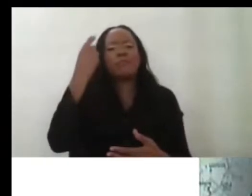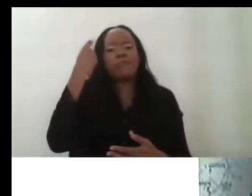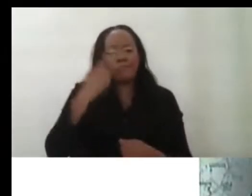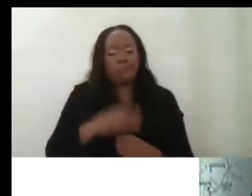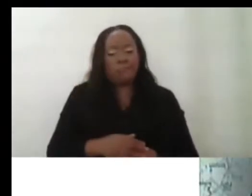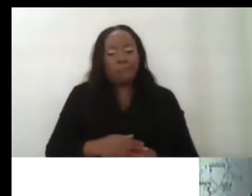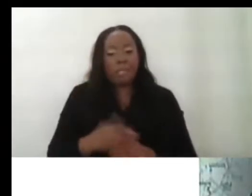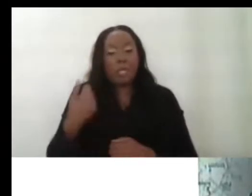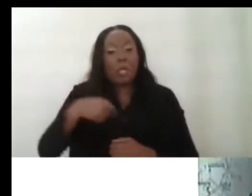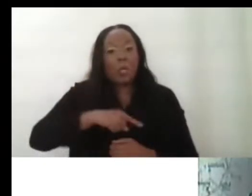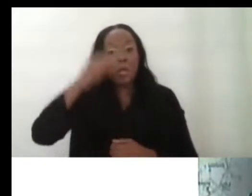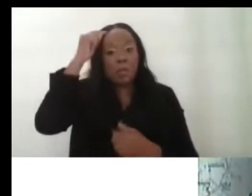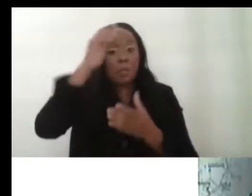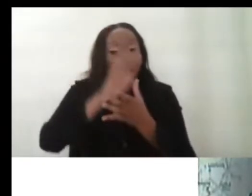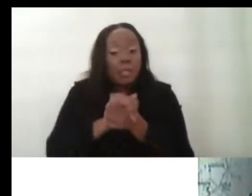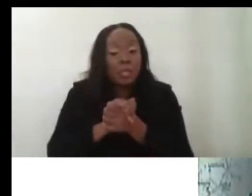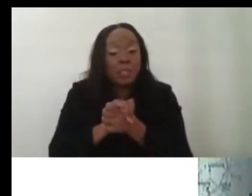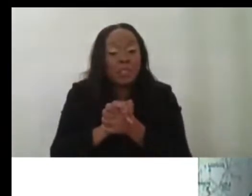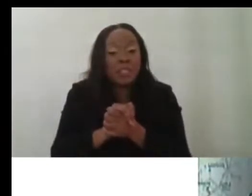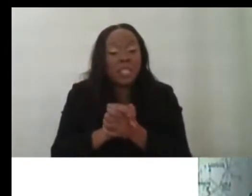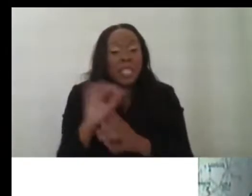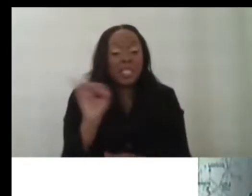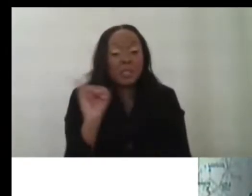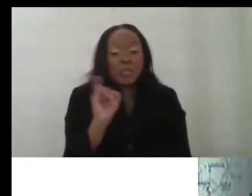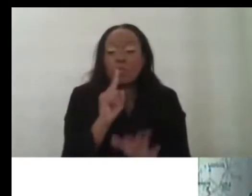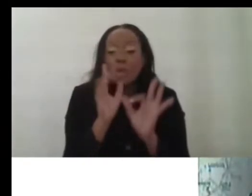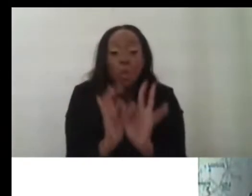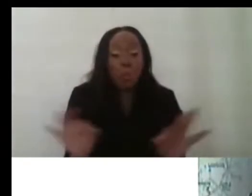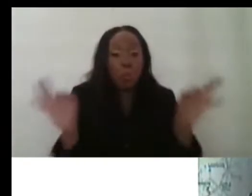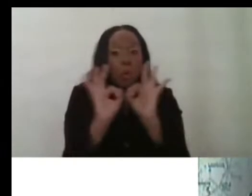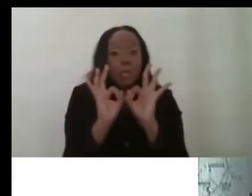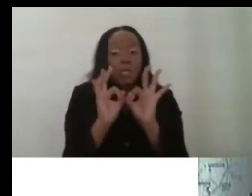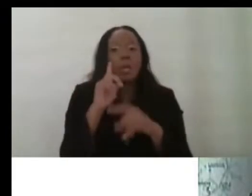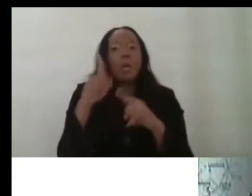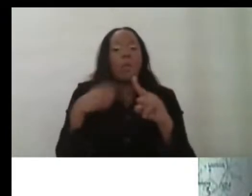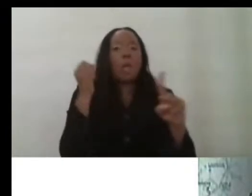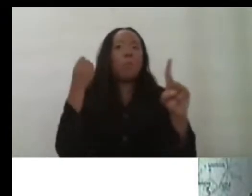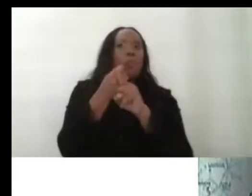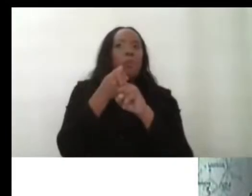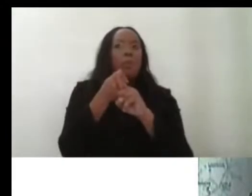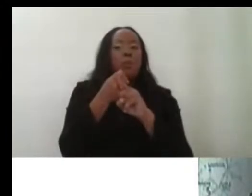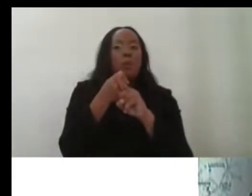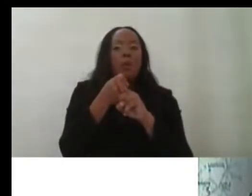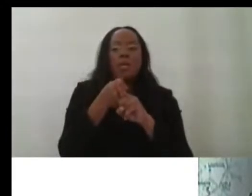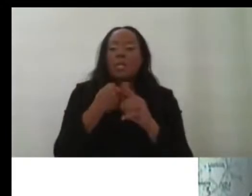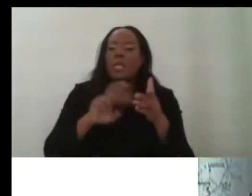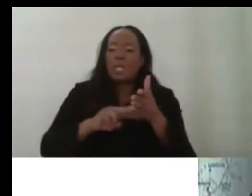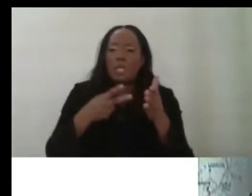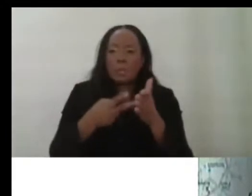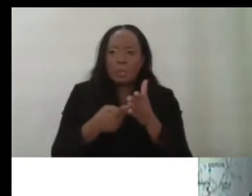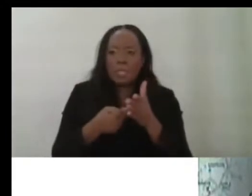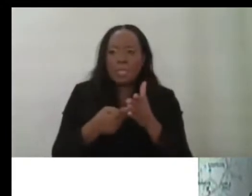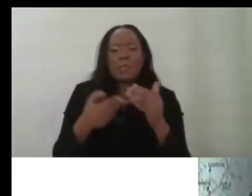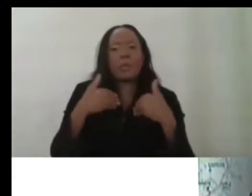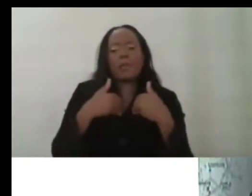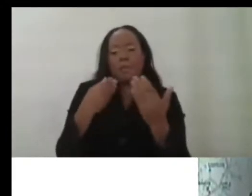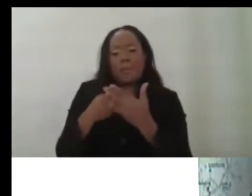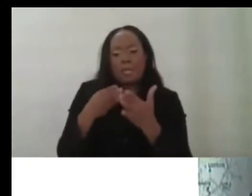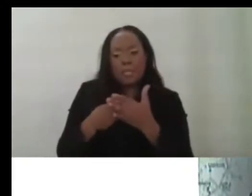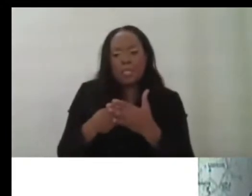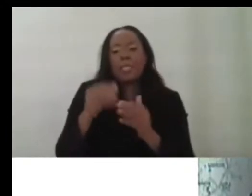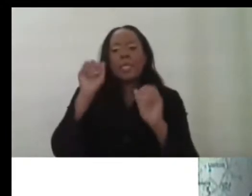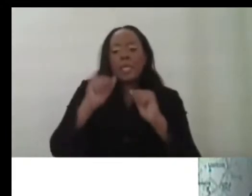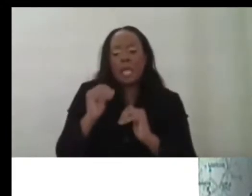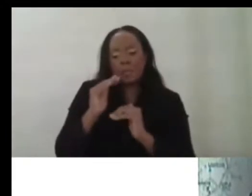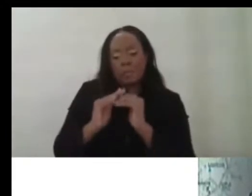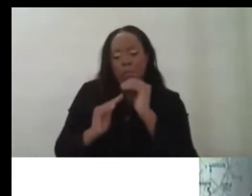believe that insurance is a cornerstone of resilience. When disaster strikes, the right coverage means families can start to rebuild not just their